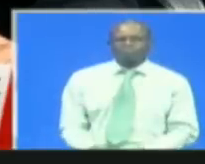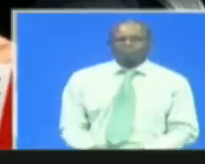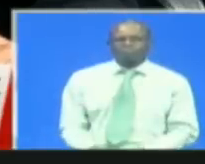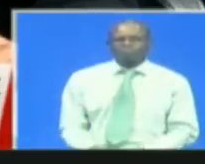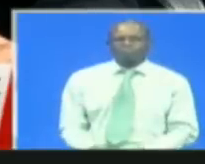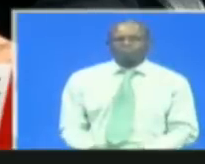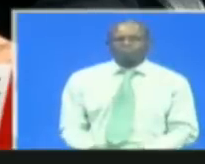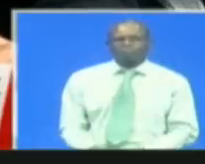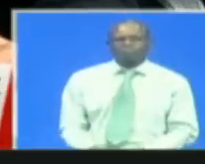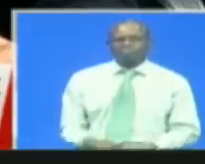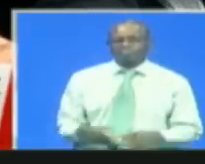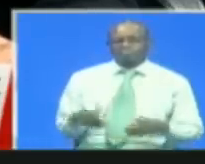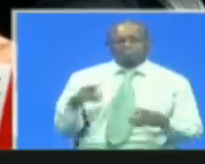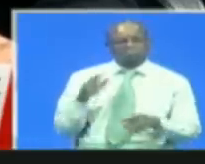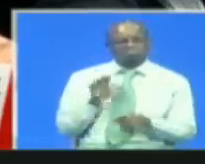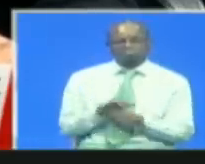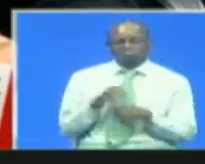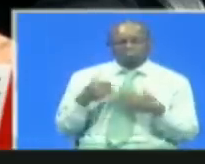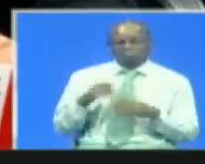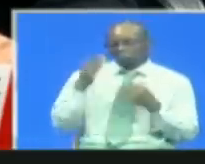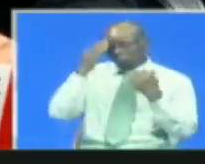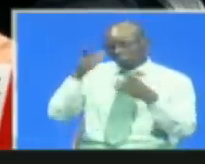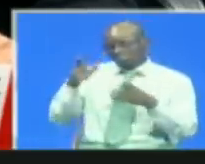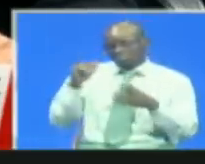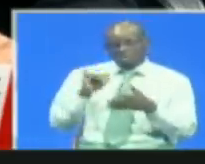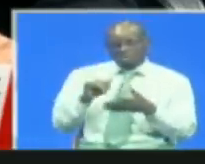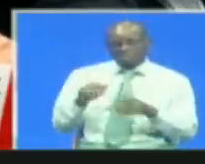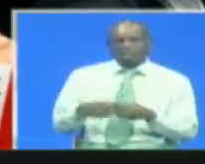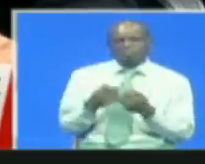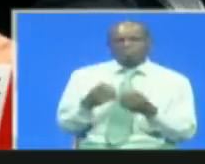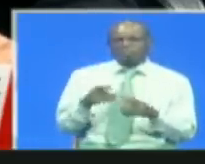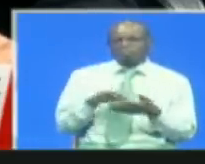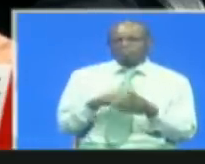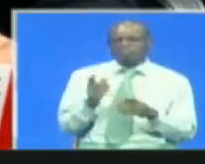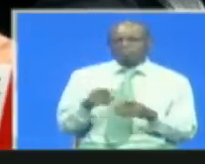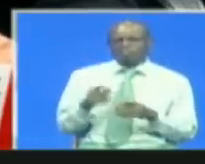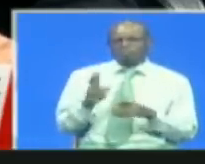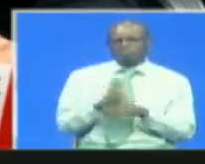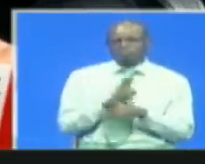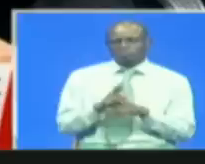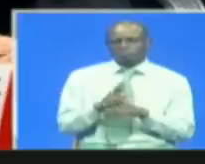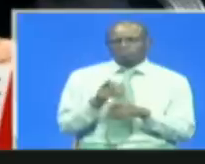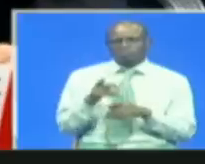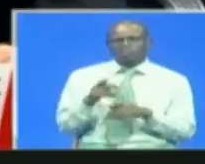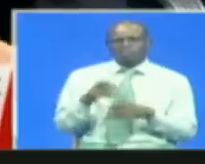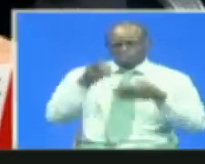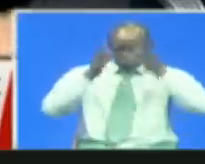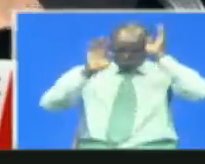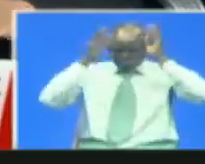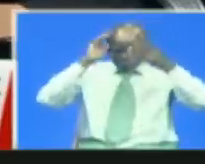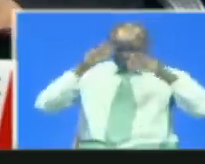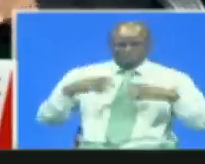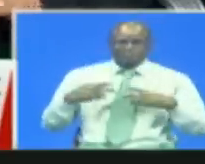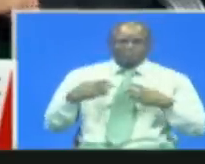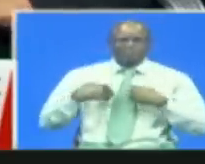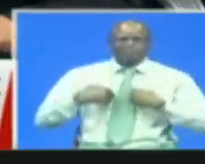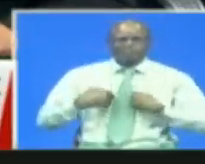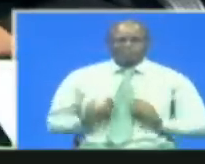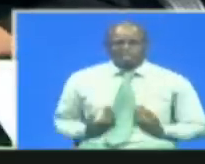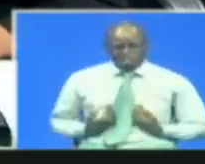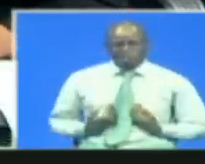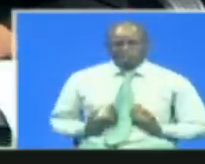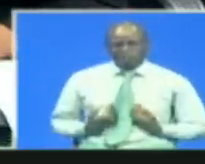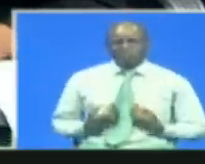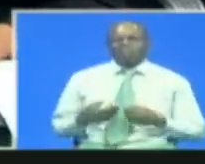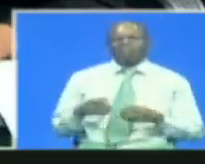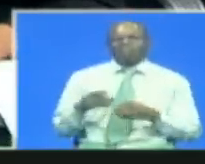Many probably didn't know that was happening here. Perhaps a tag we should have used is Punda Amechoka. And we're about to take a break, but before that, something